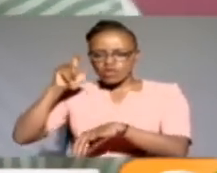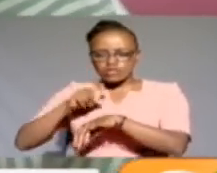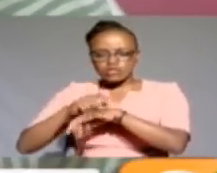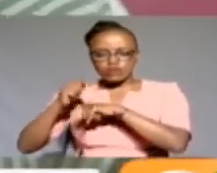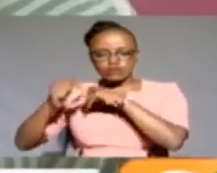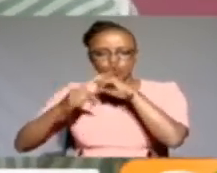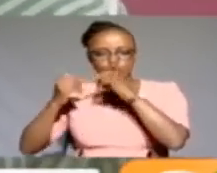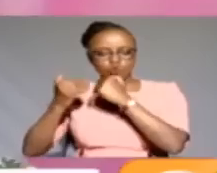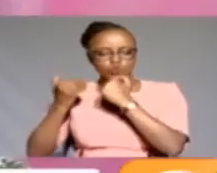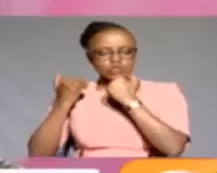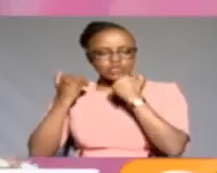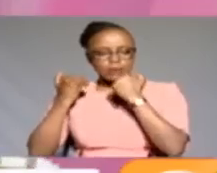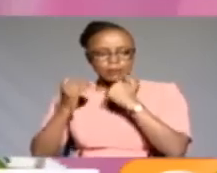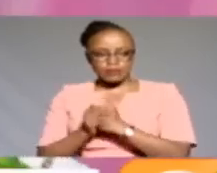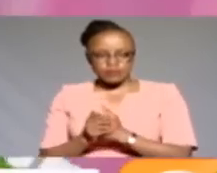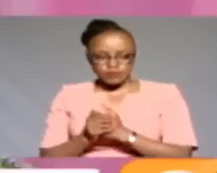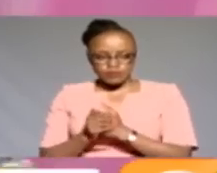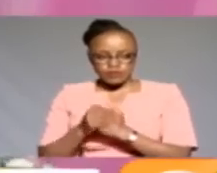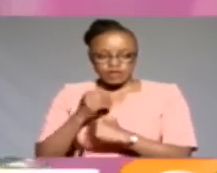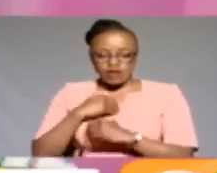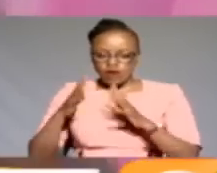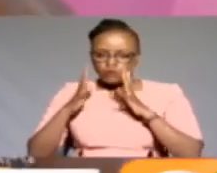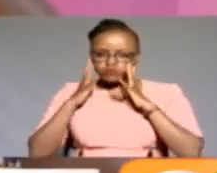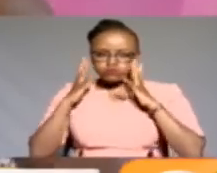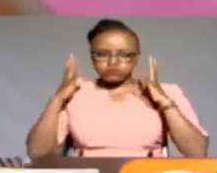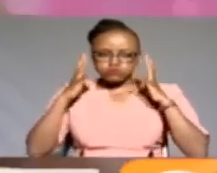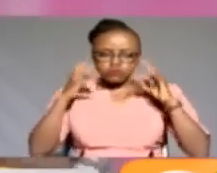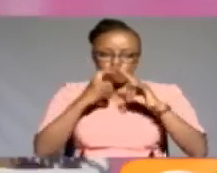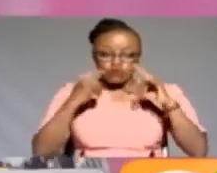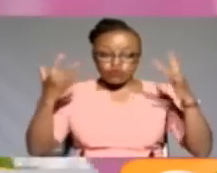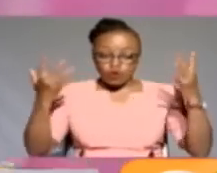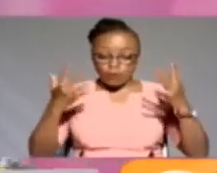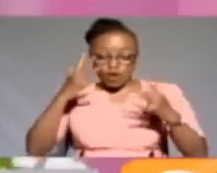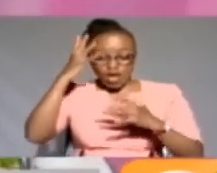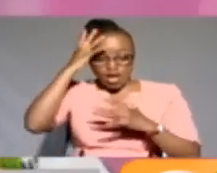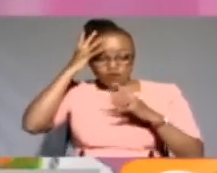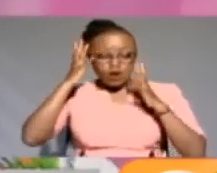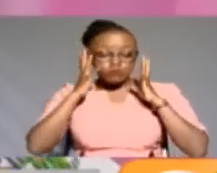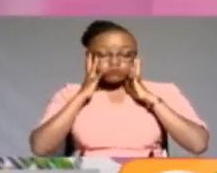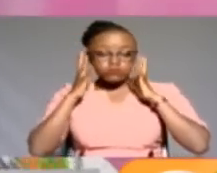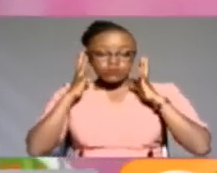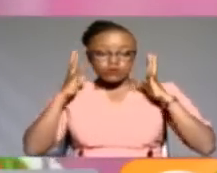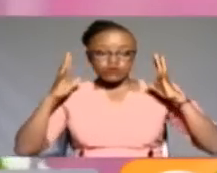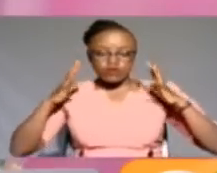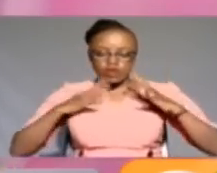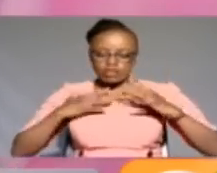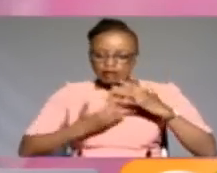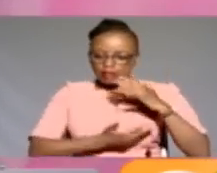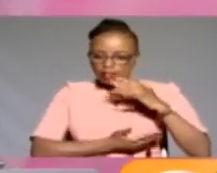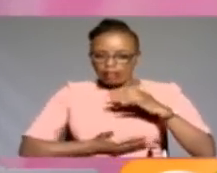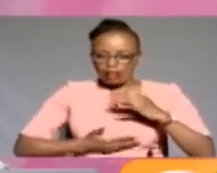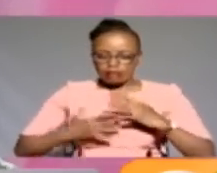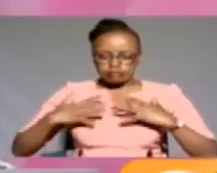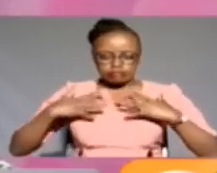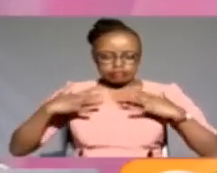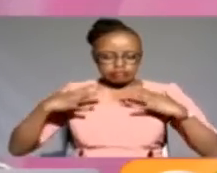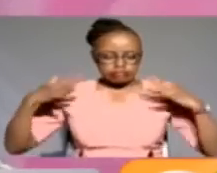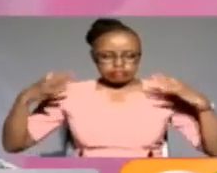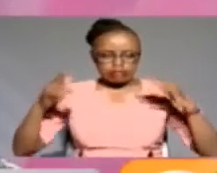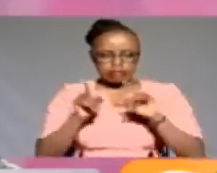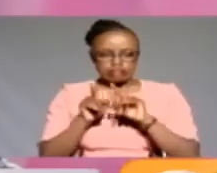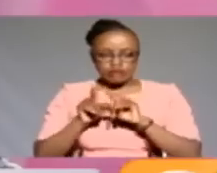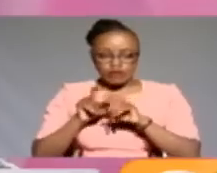asleep. Nilipomleta huko alikuwa amefura huko kutoka kichwani mpaka huko kwenye matiti. Lakini wakati